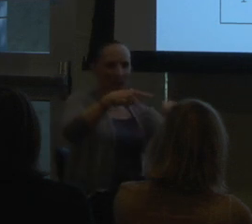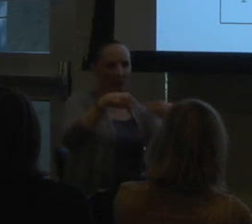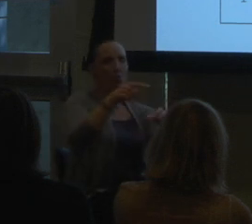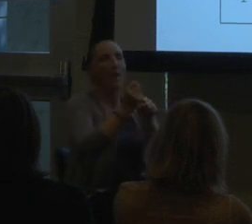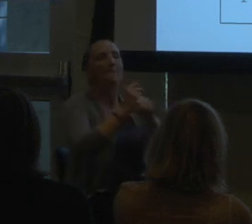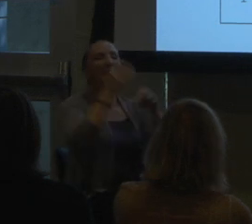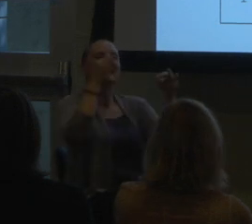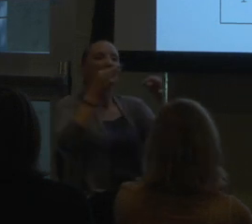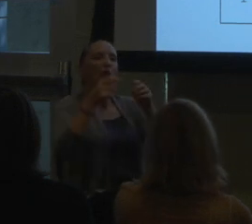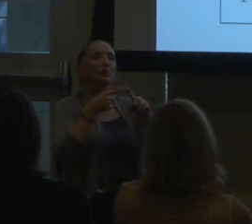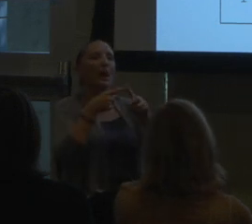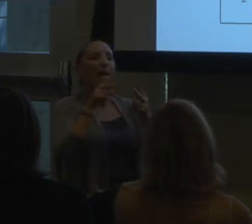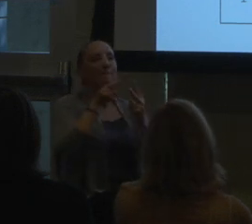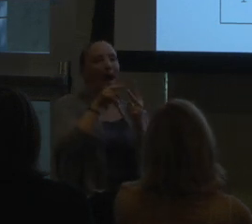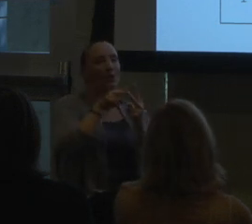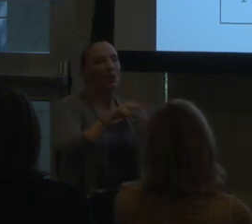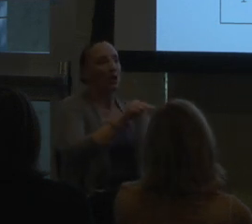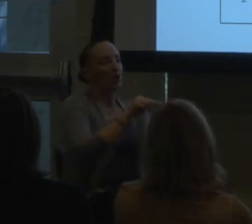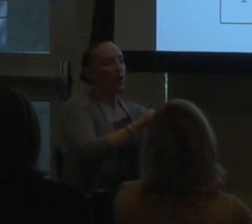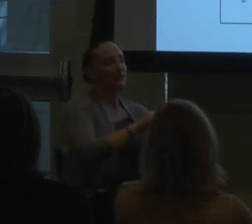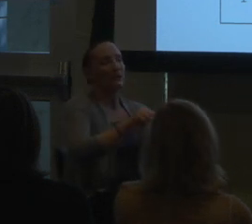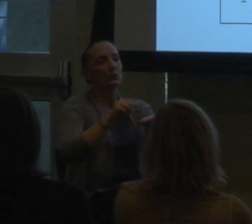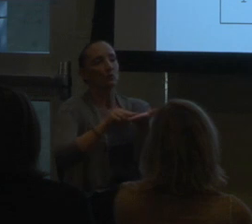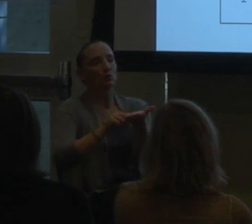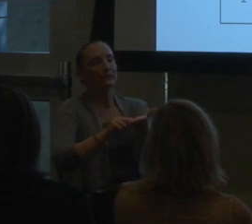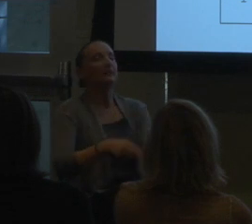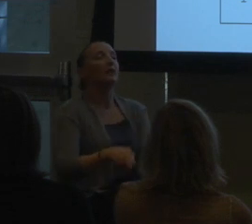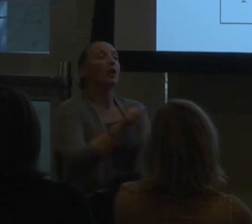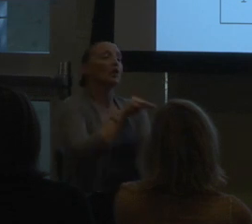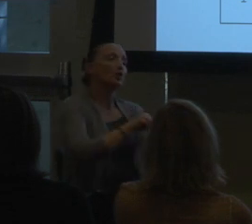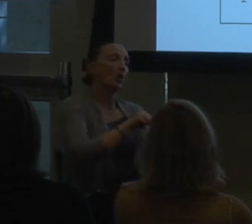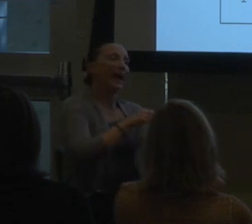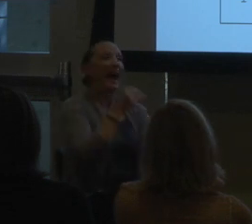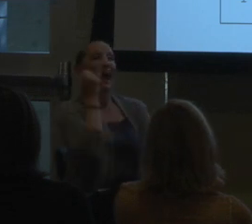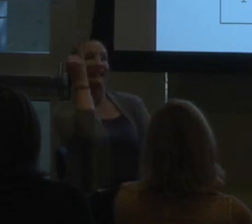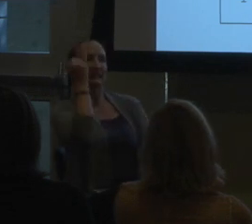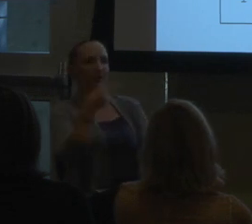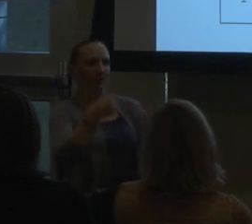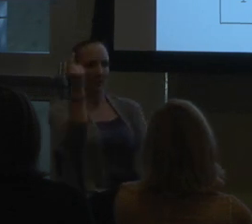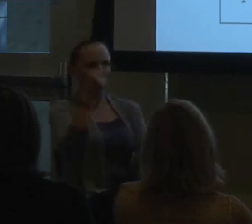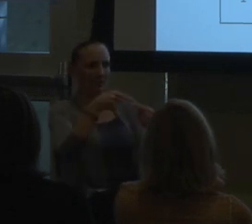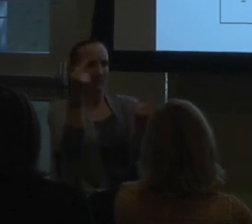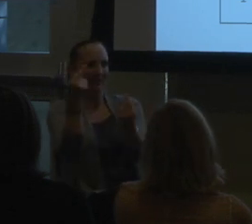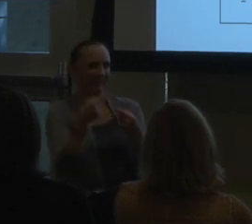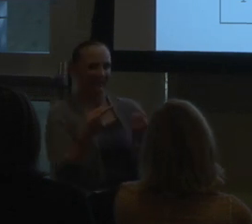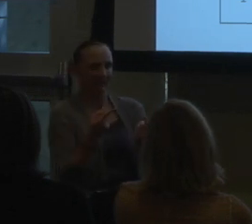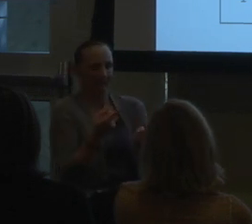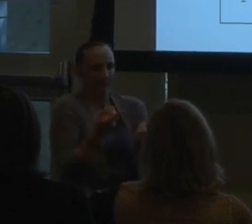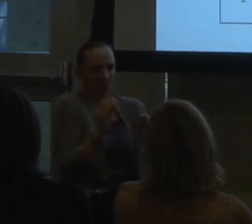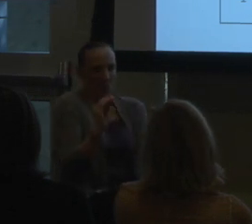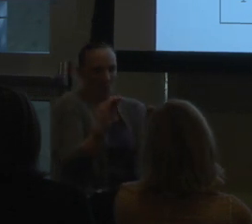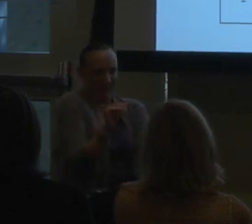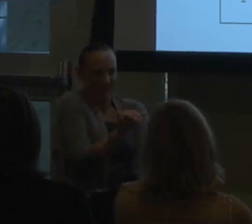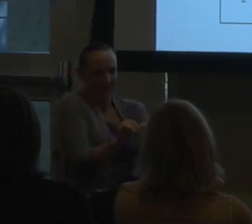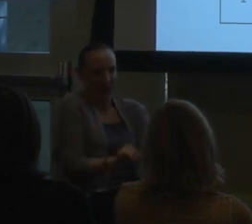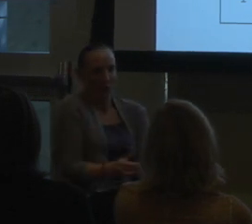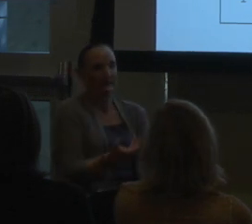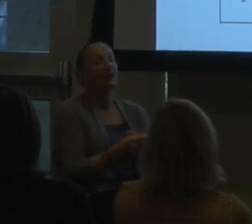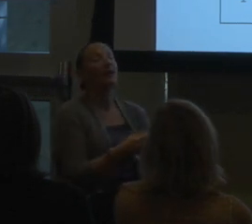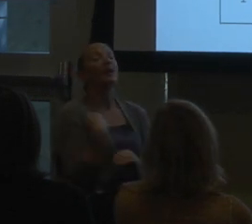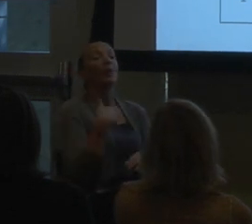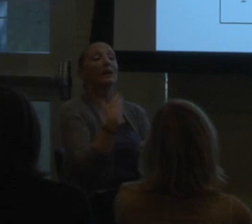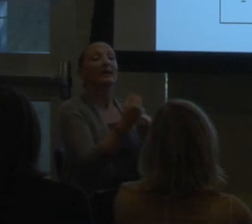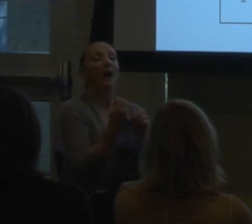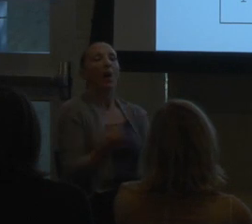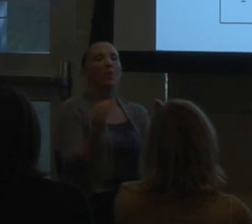decisions to pairs of nurse and sushi versus nurse and idea, or idea and nurse, okay? And what we get is a